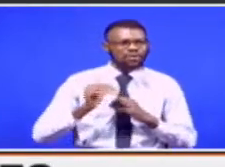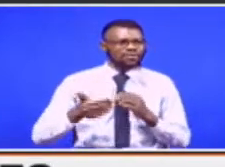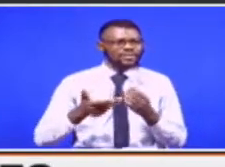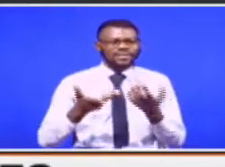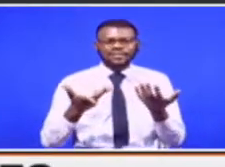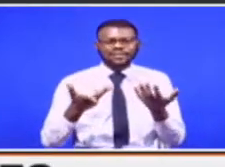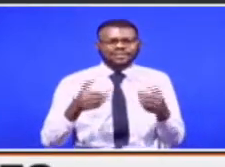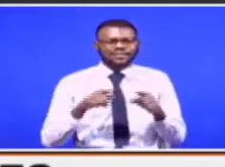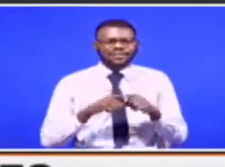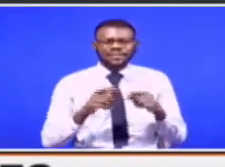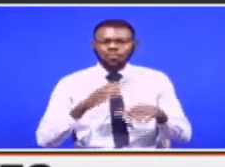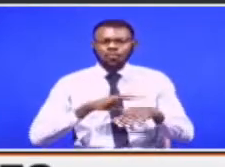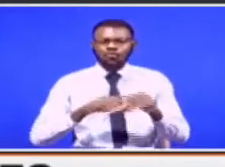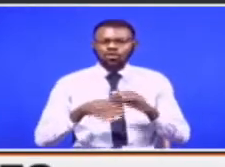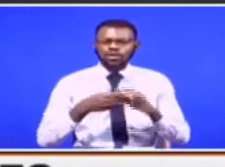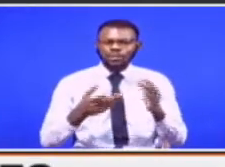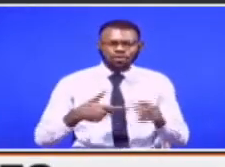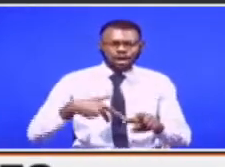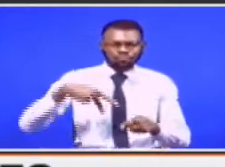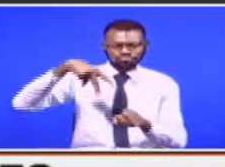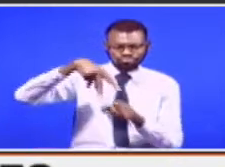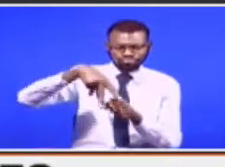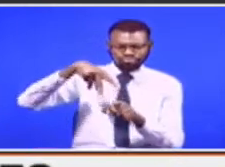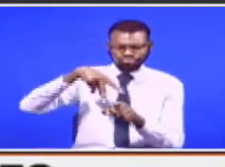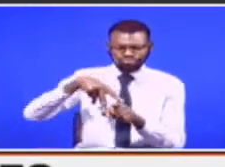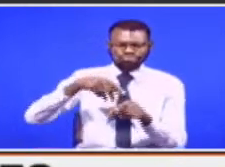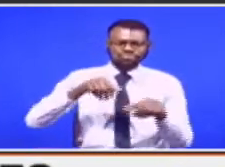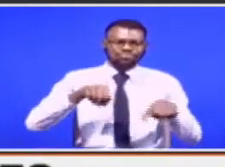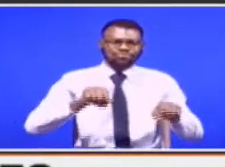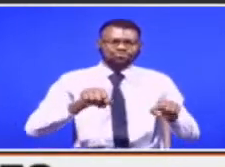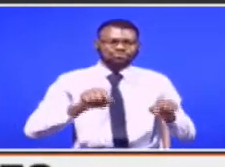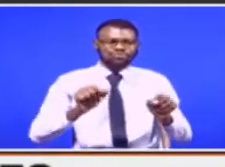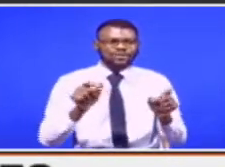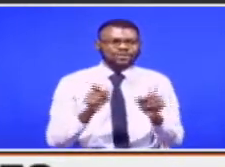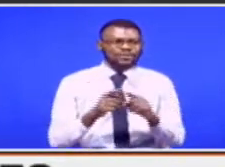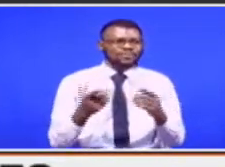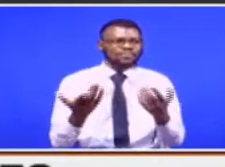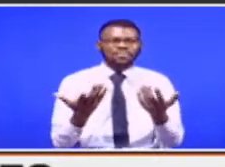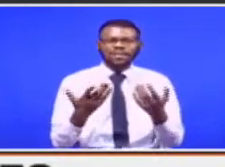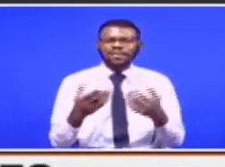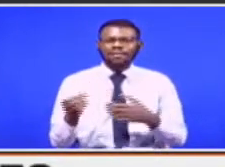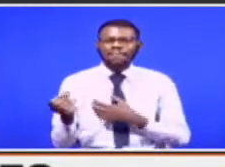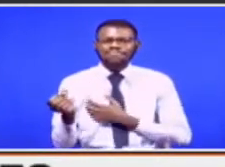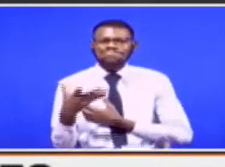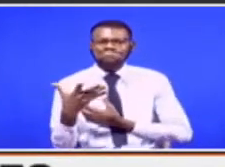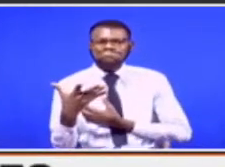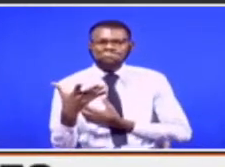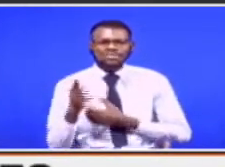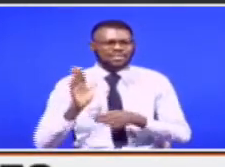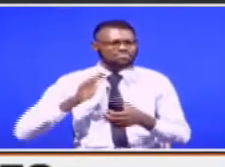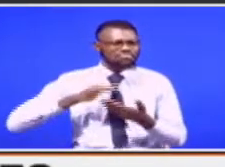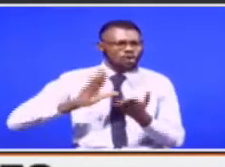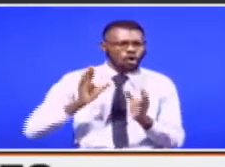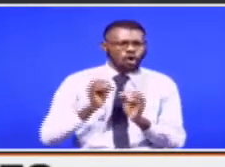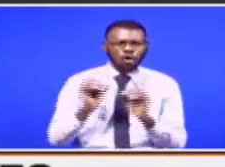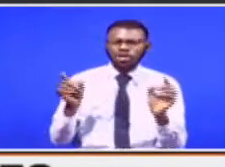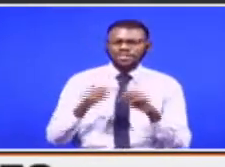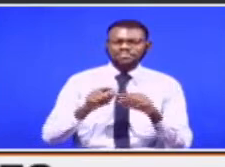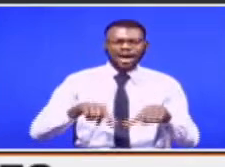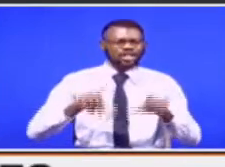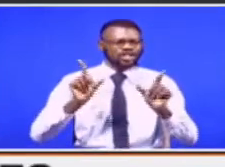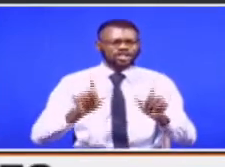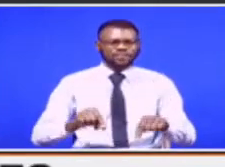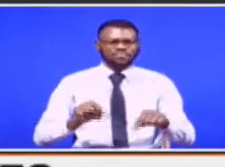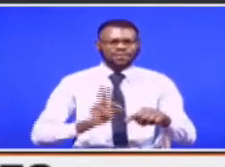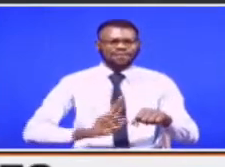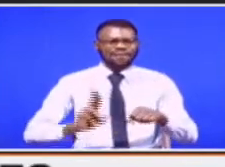comfort for driver and passenger through elimination of vibration, and reduced operation costs that will lead to